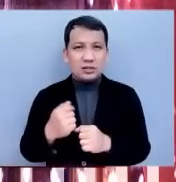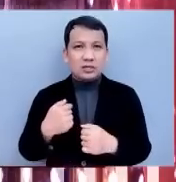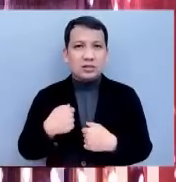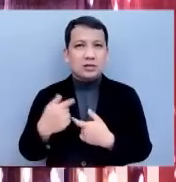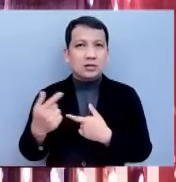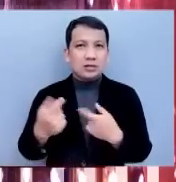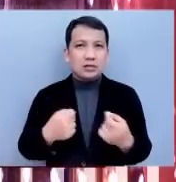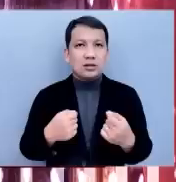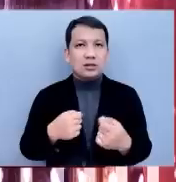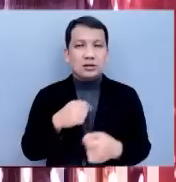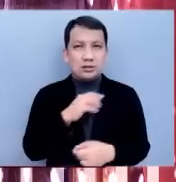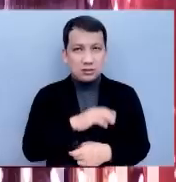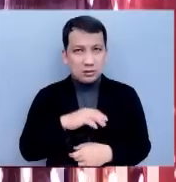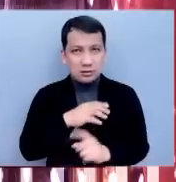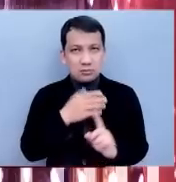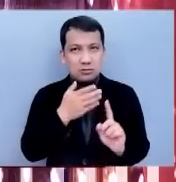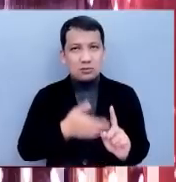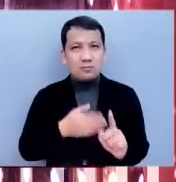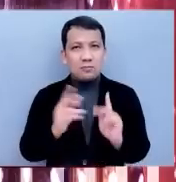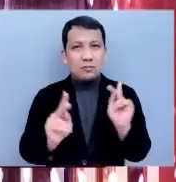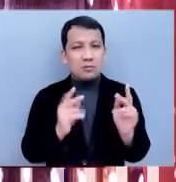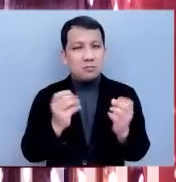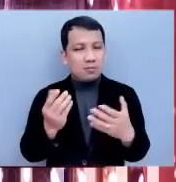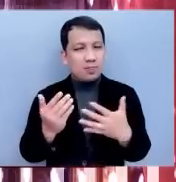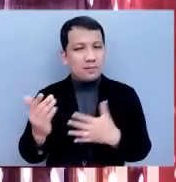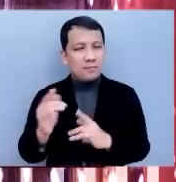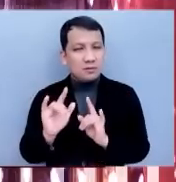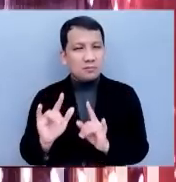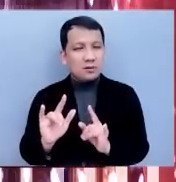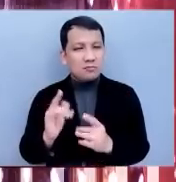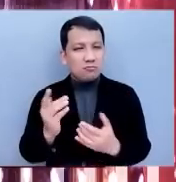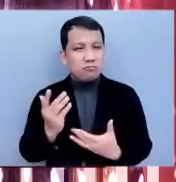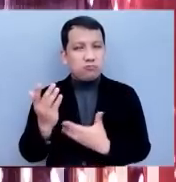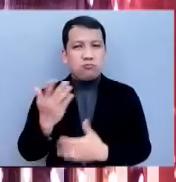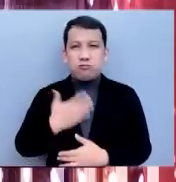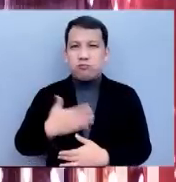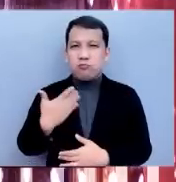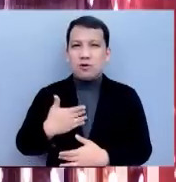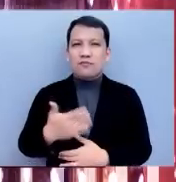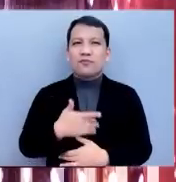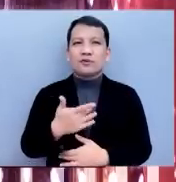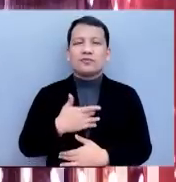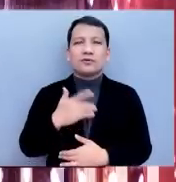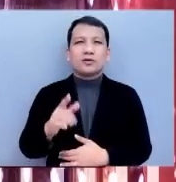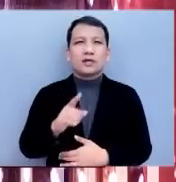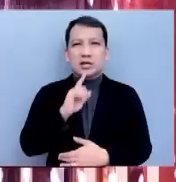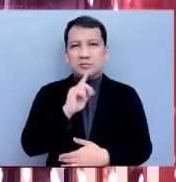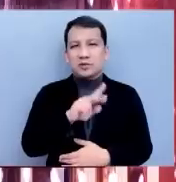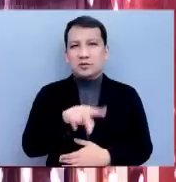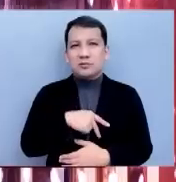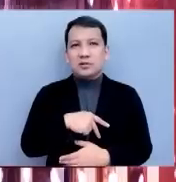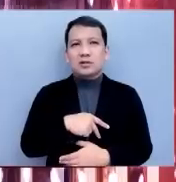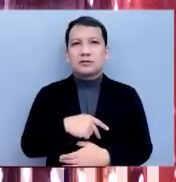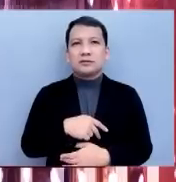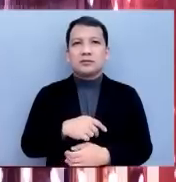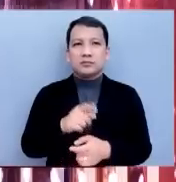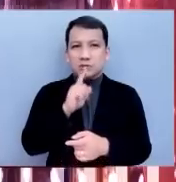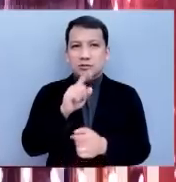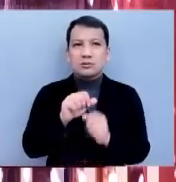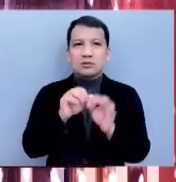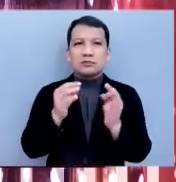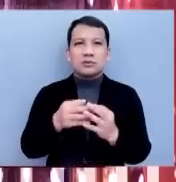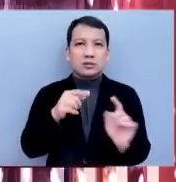character that so many people love and admire and almost feel like she's a real person. Family. You know, si